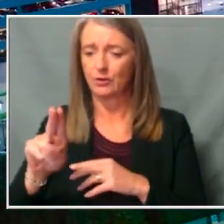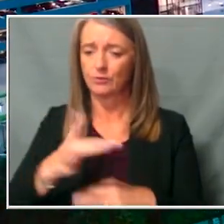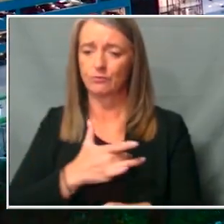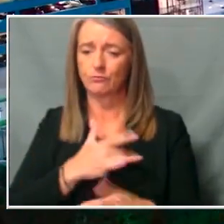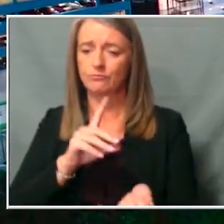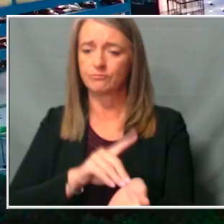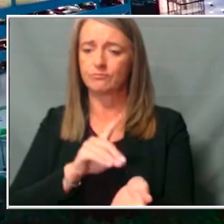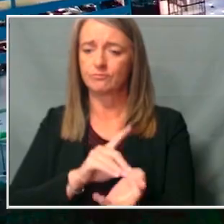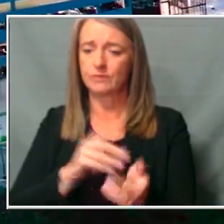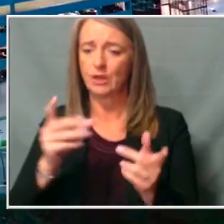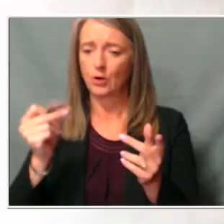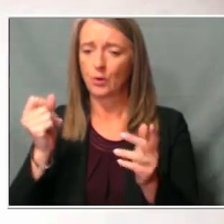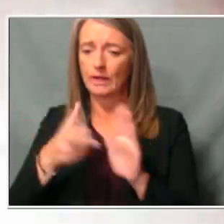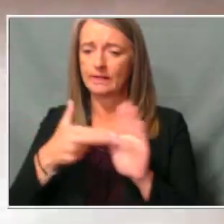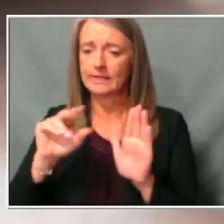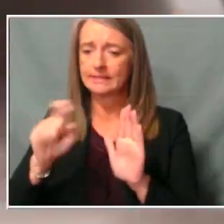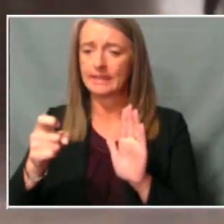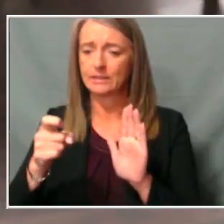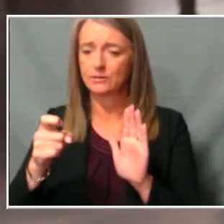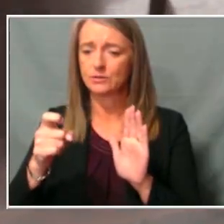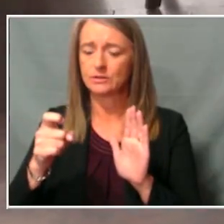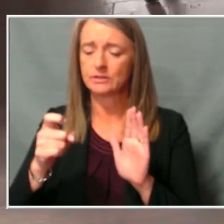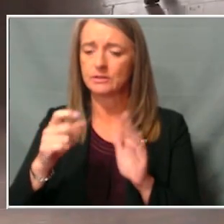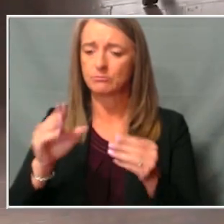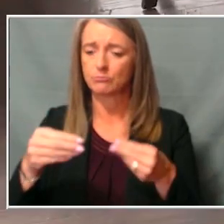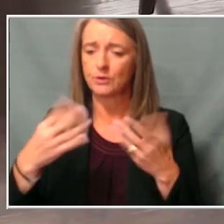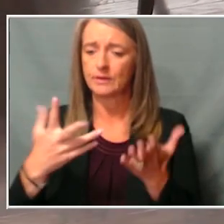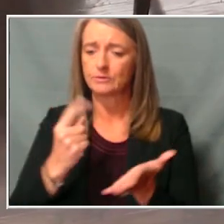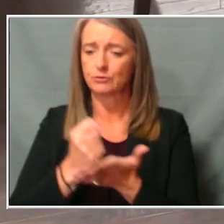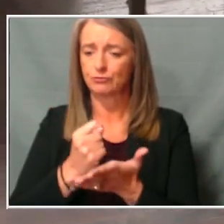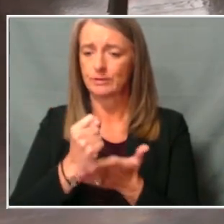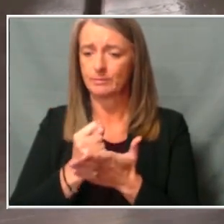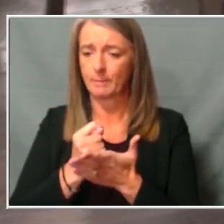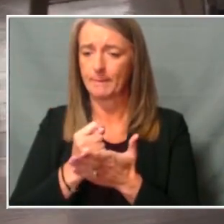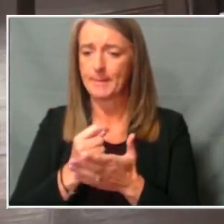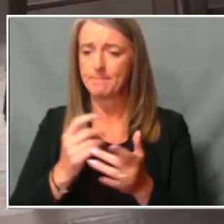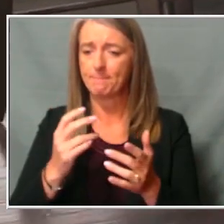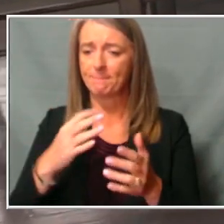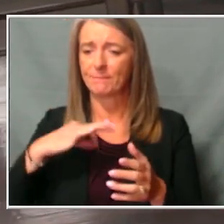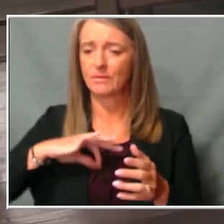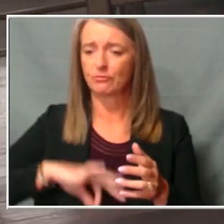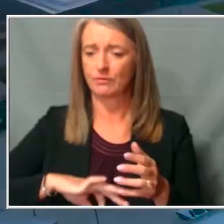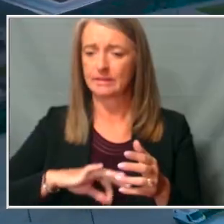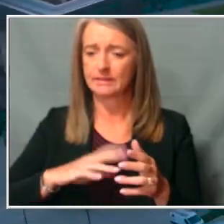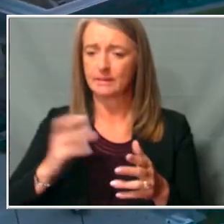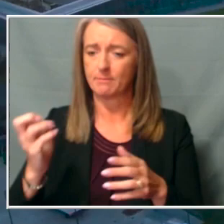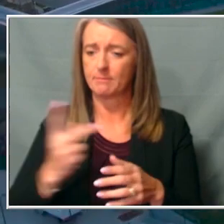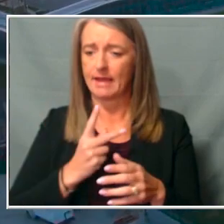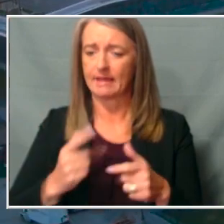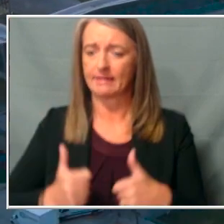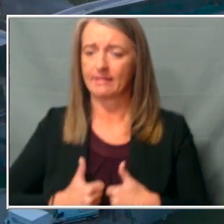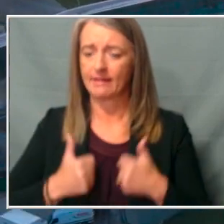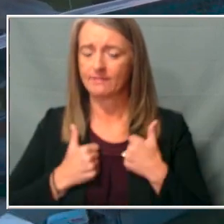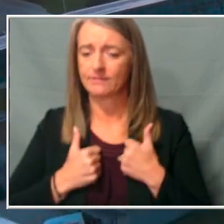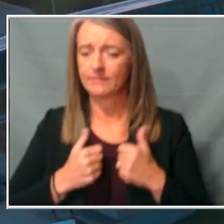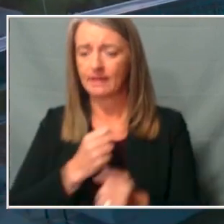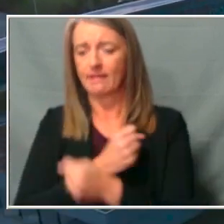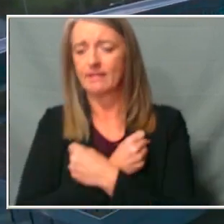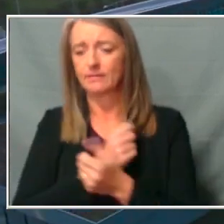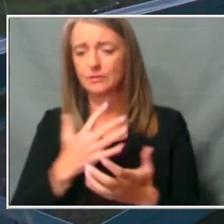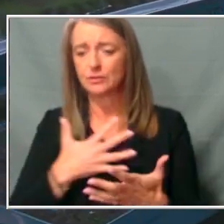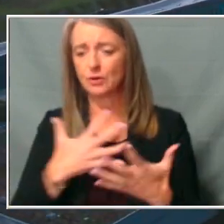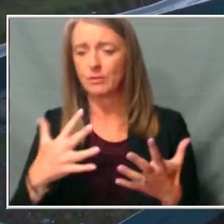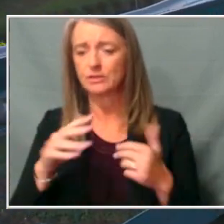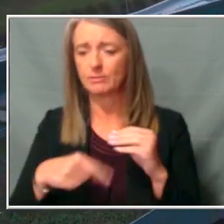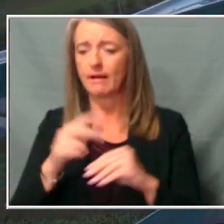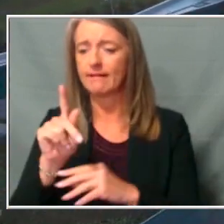able to quickly diagnose Michelle and provided treatment she credits for giving back her life. And that's what I love so much about KU